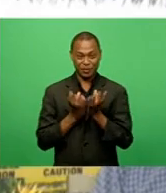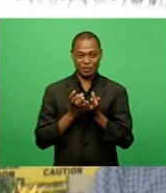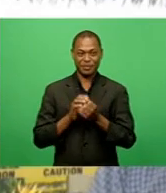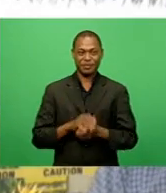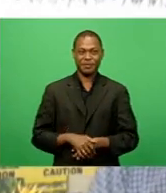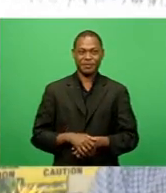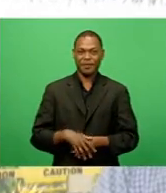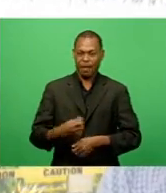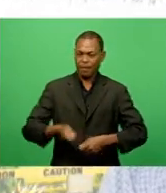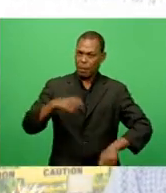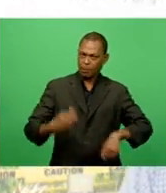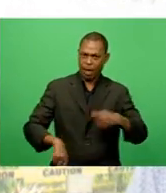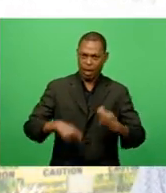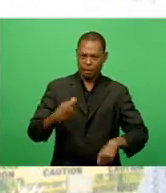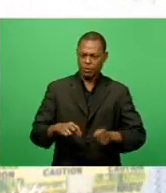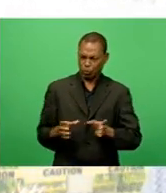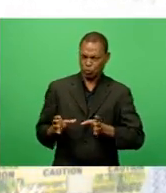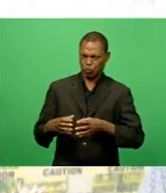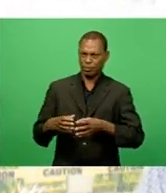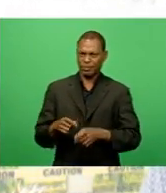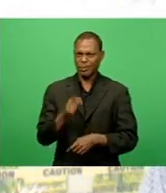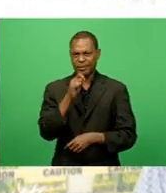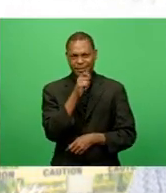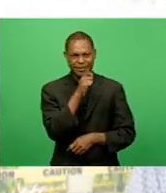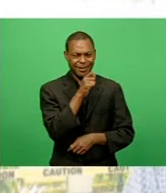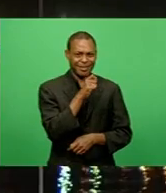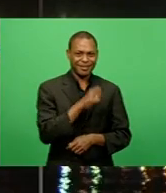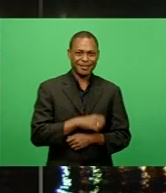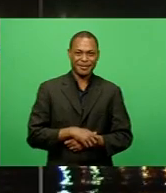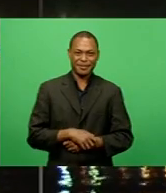there will be a number of groups who will be singing the Christmas carols here.